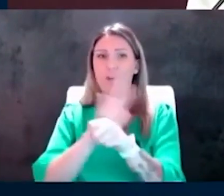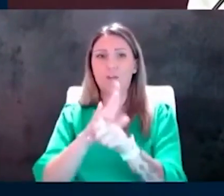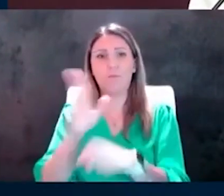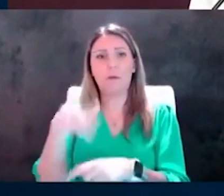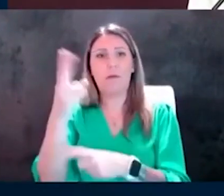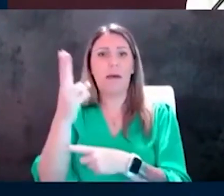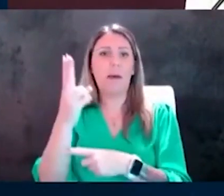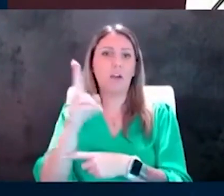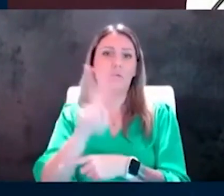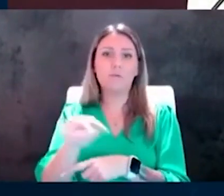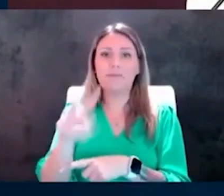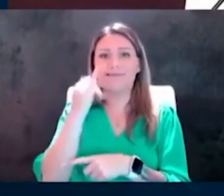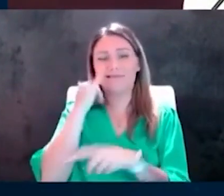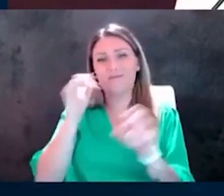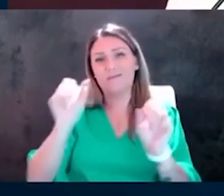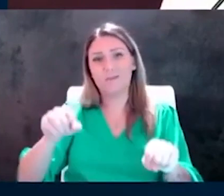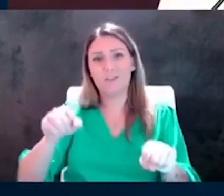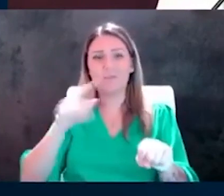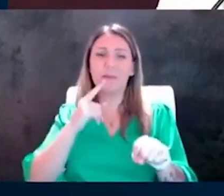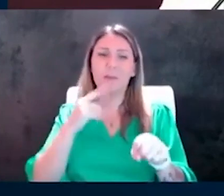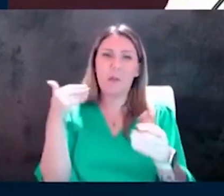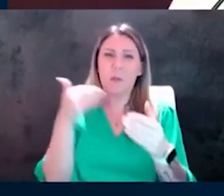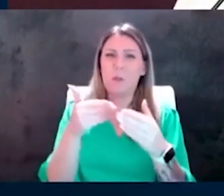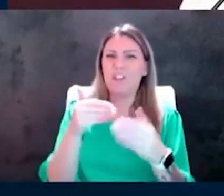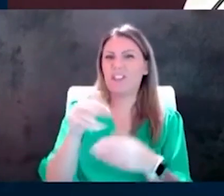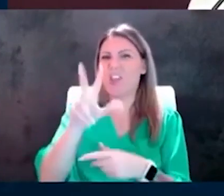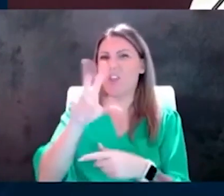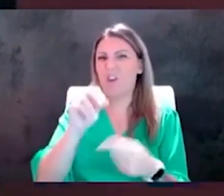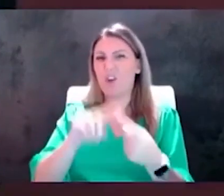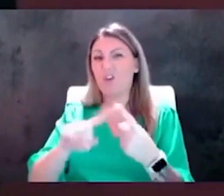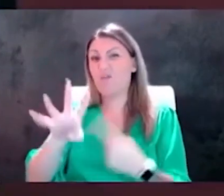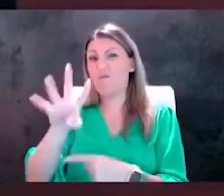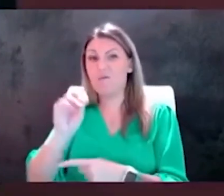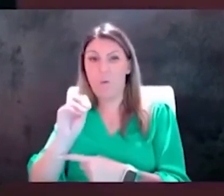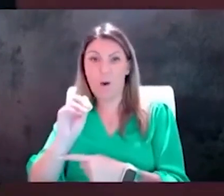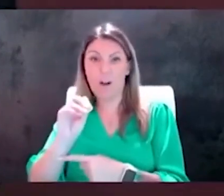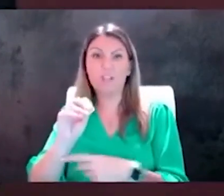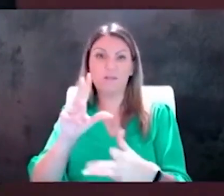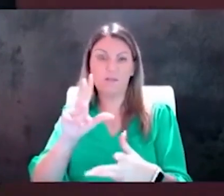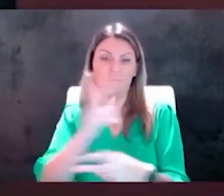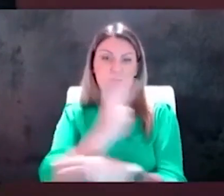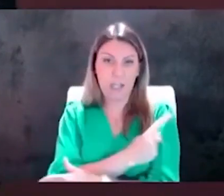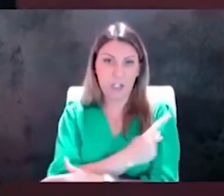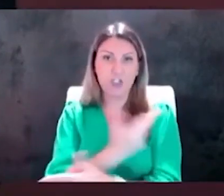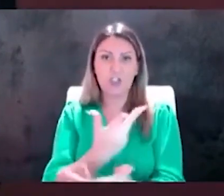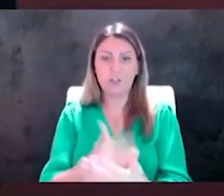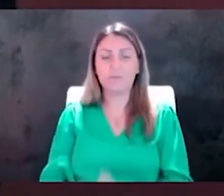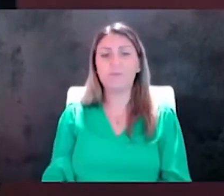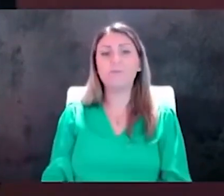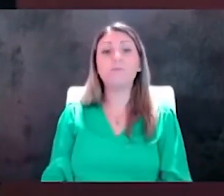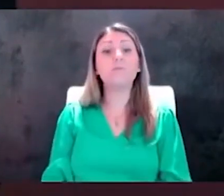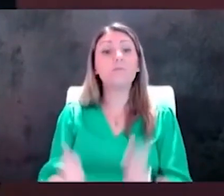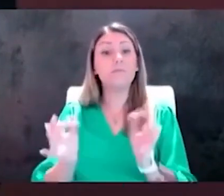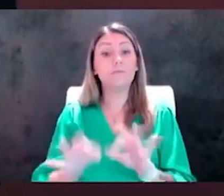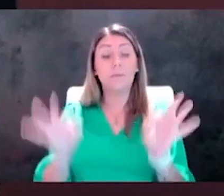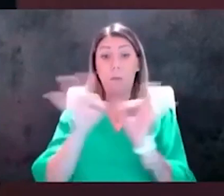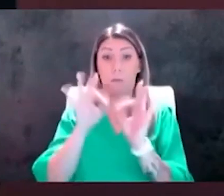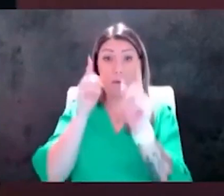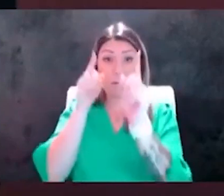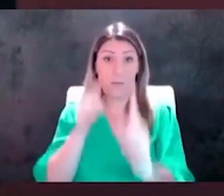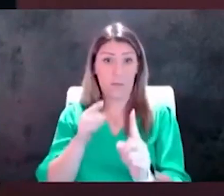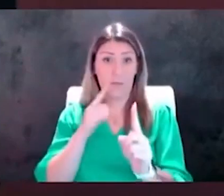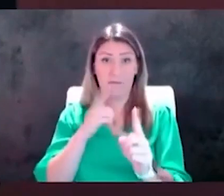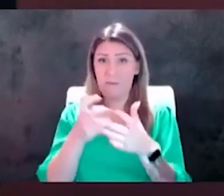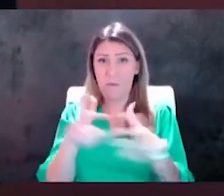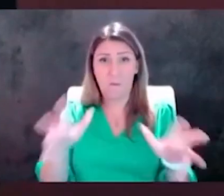could. We'd probably be closer to that 30, 40, 50 range. And I think that's an important point because we don't want people to have long-haul syndrome. Yeah. We